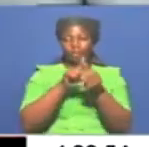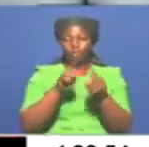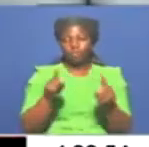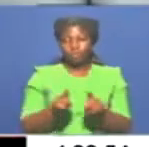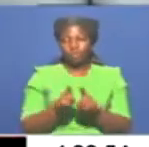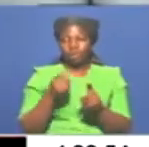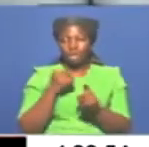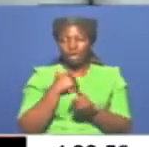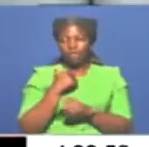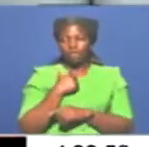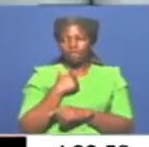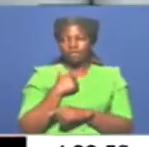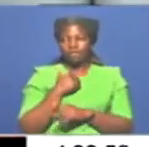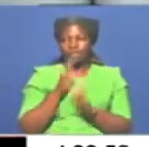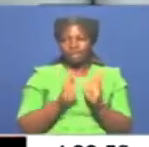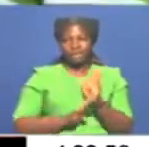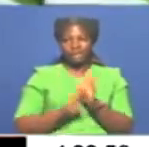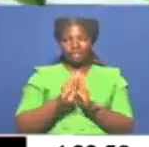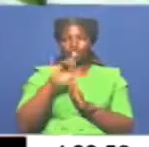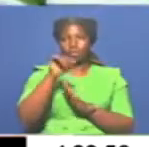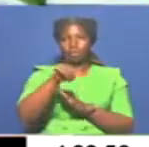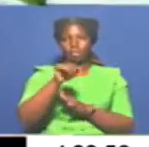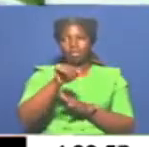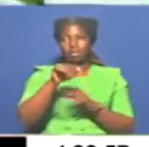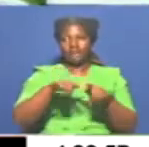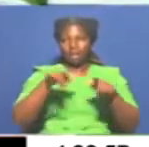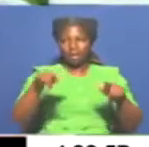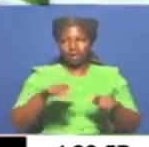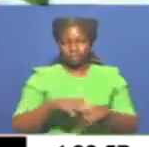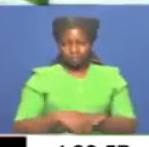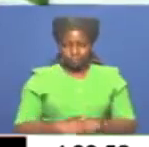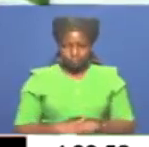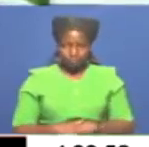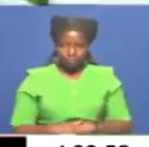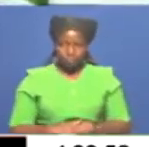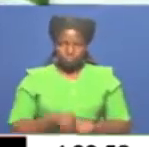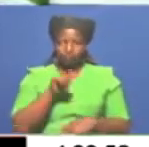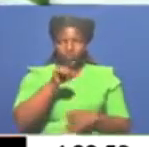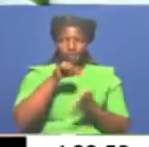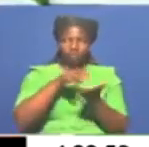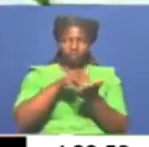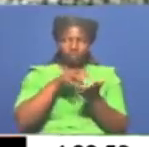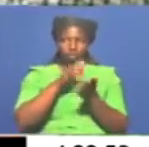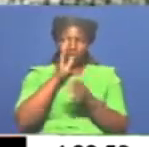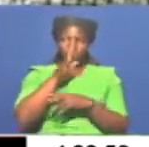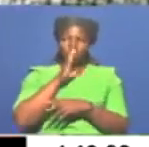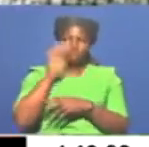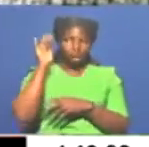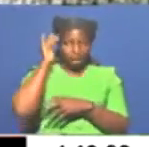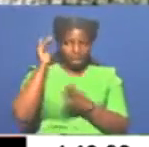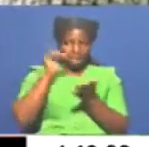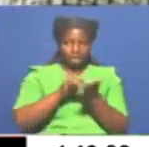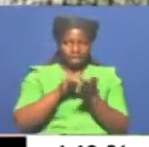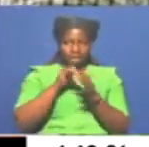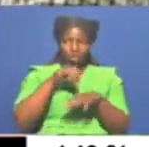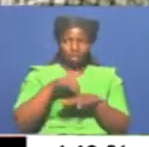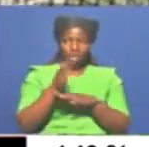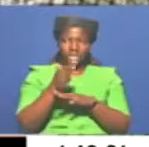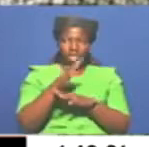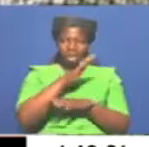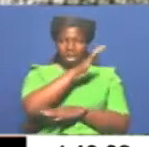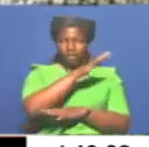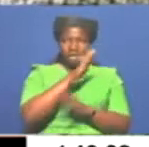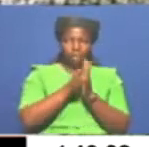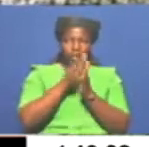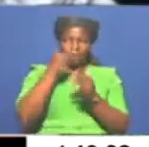massively developed this property. The matter will be heard again on Thursday afternoon, with final submissions expected